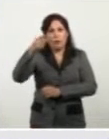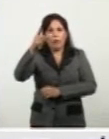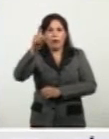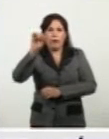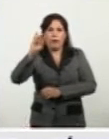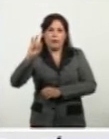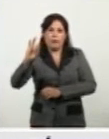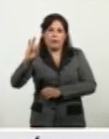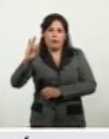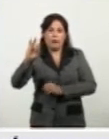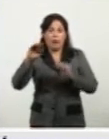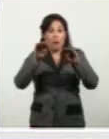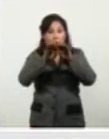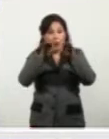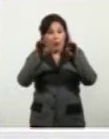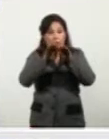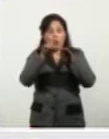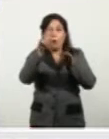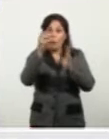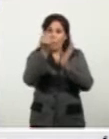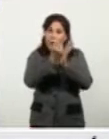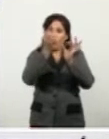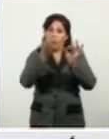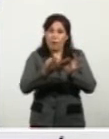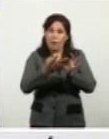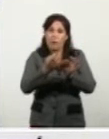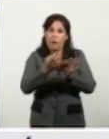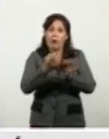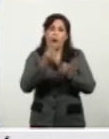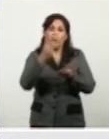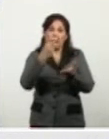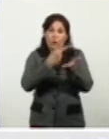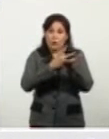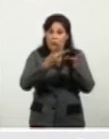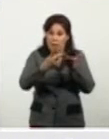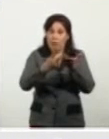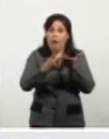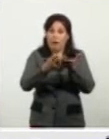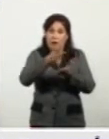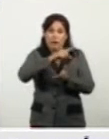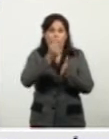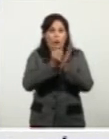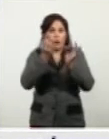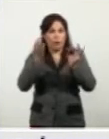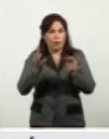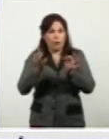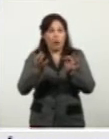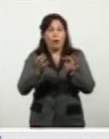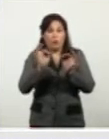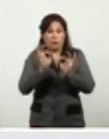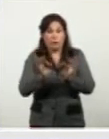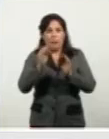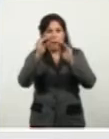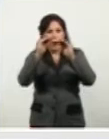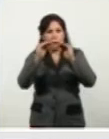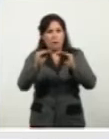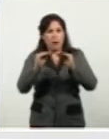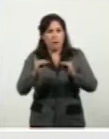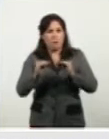Holguín, Santiago de Cuba, in Guantanamo, and the special municipality of the Isle of Youth,